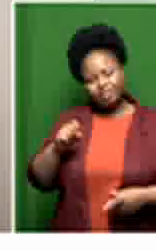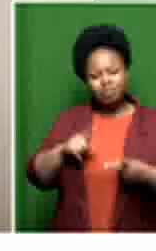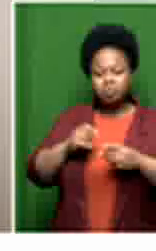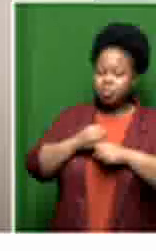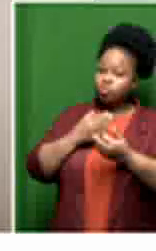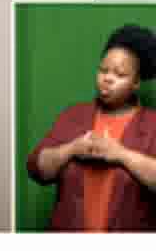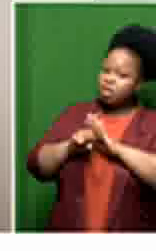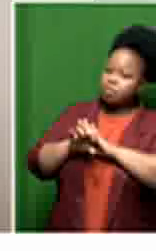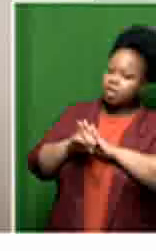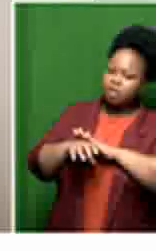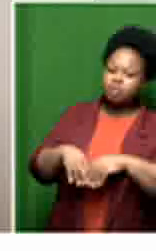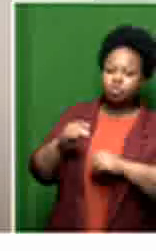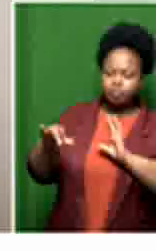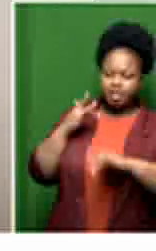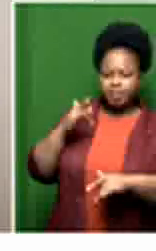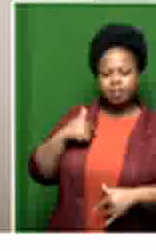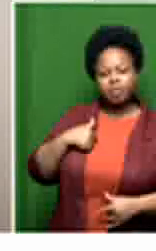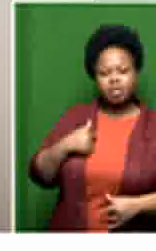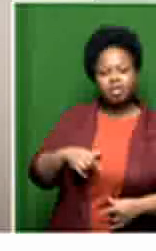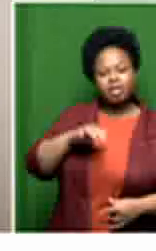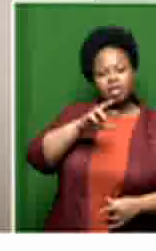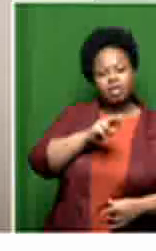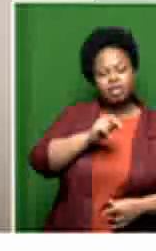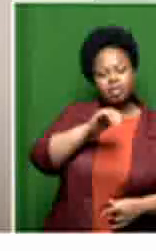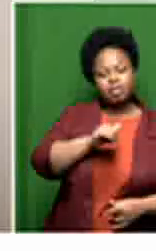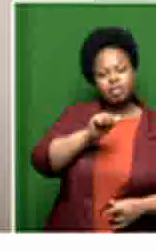make sure that we market it, send me an email on